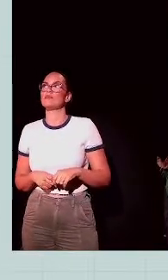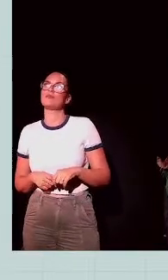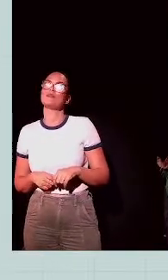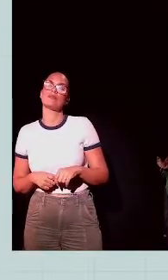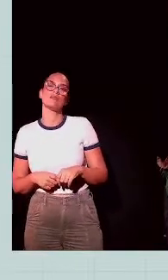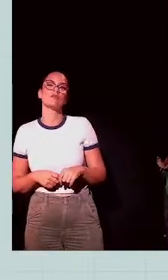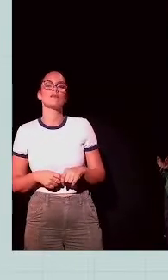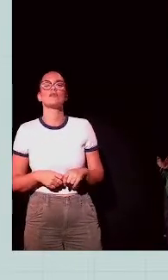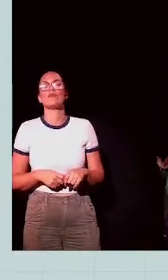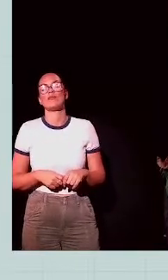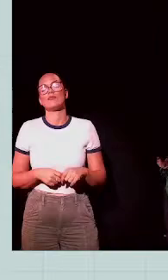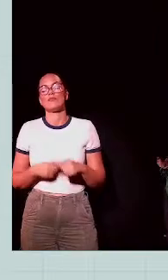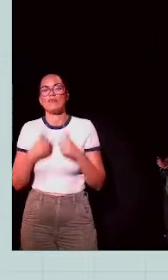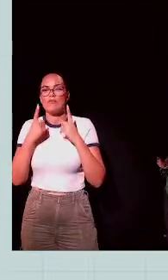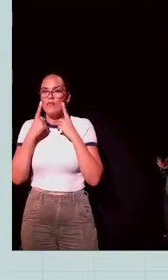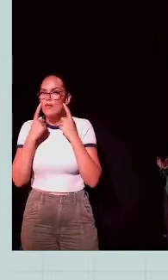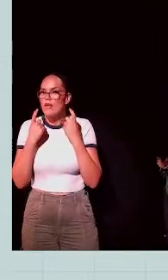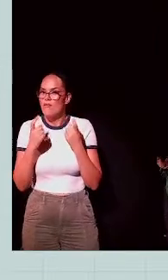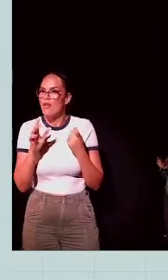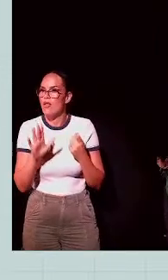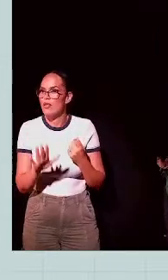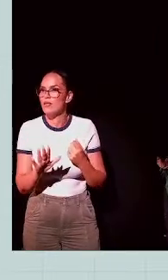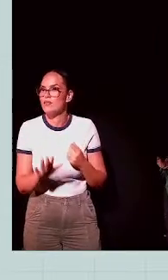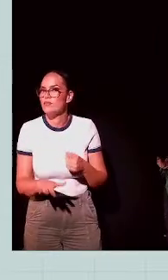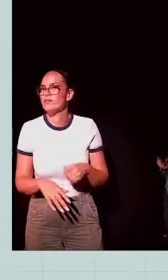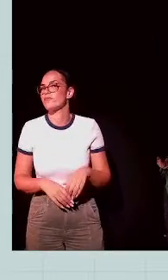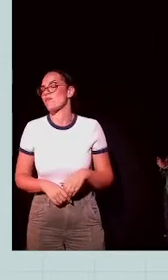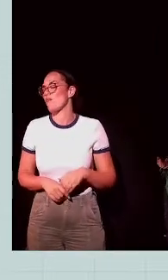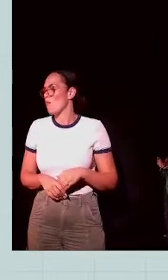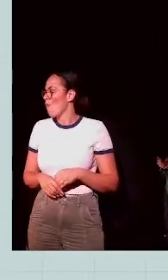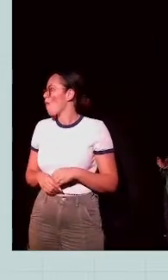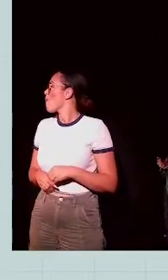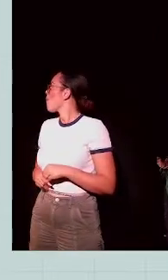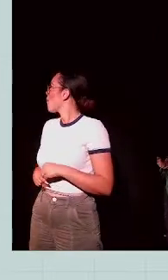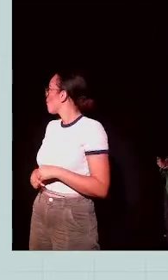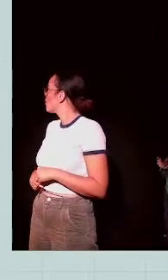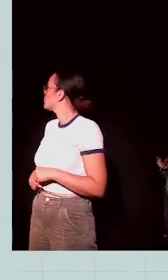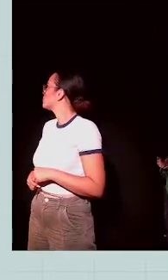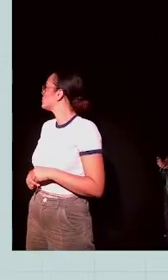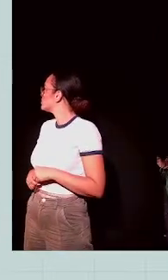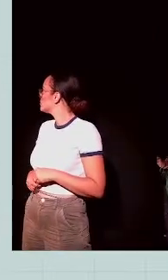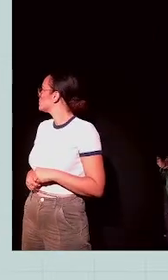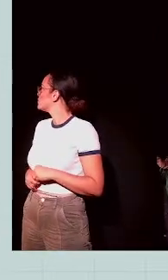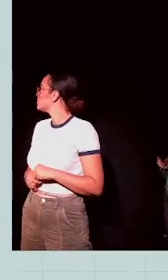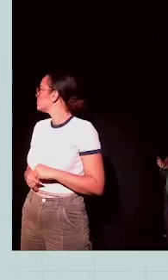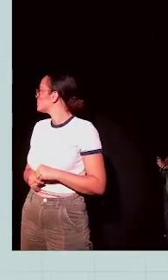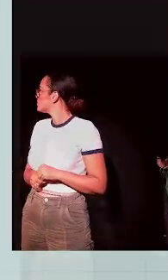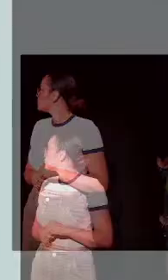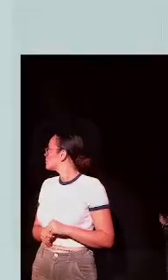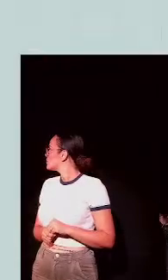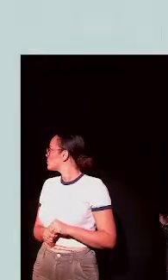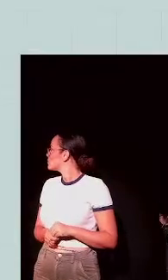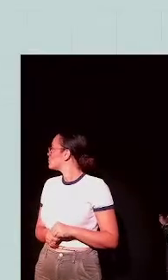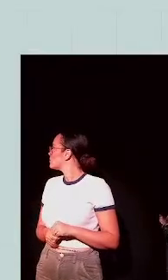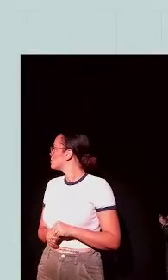You should be careful. Insurmountable odds are against you.